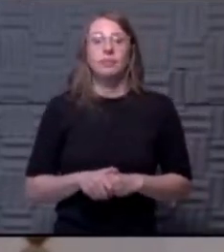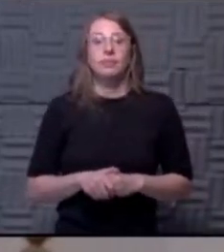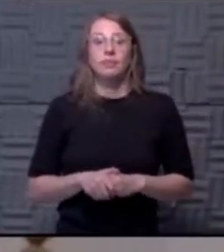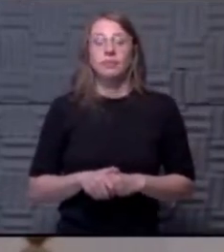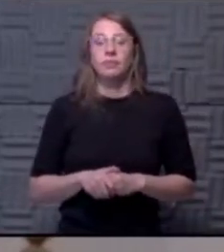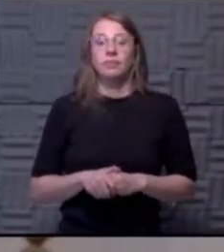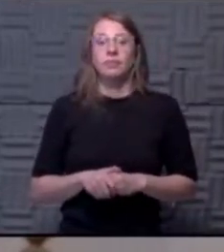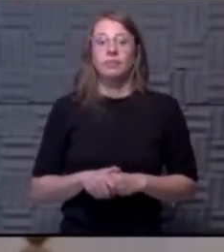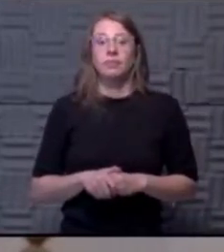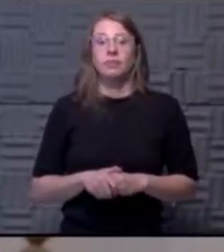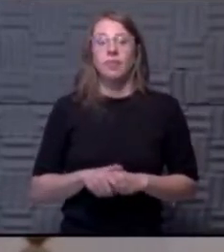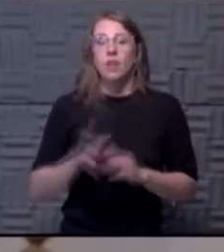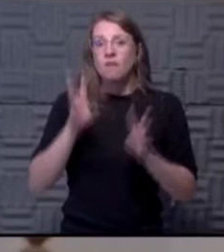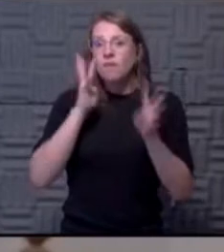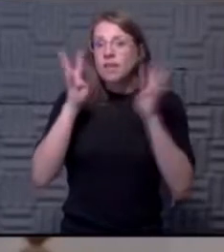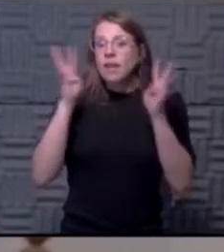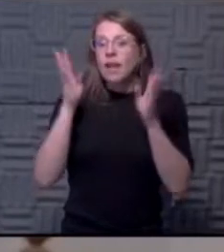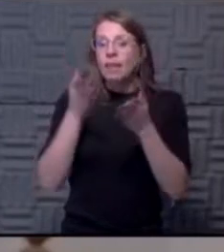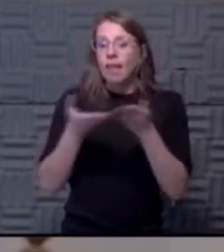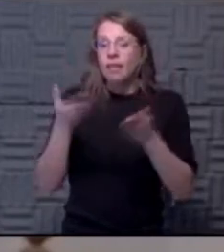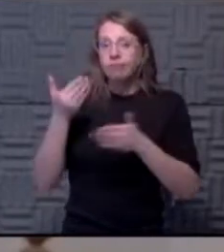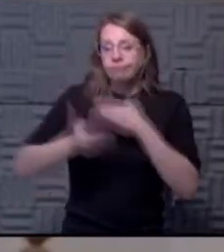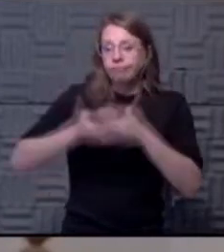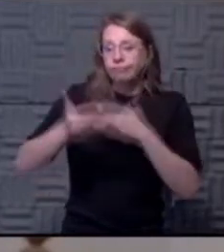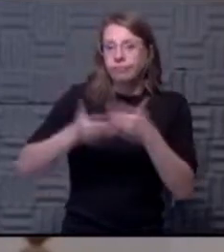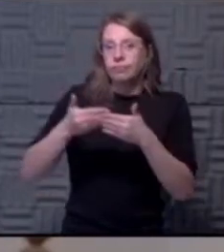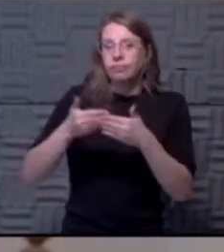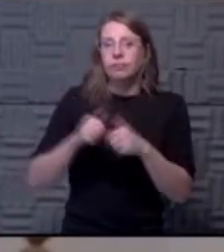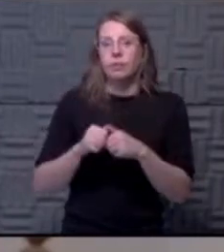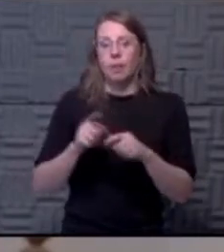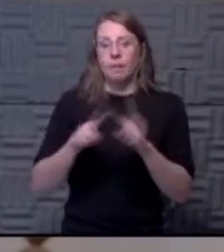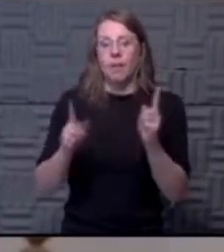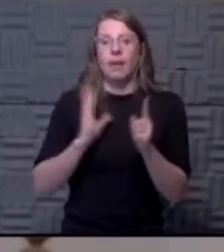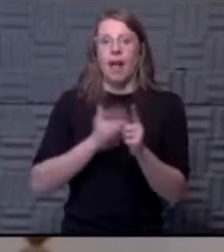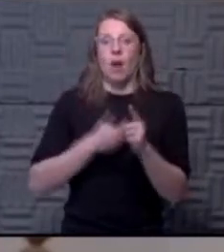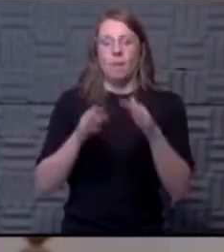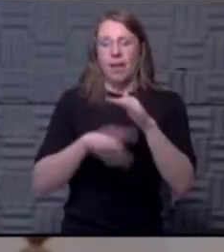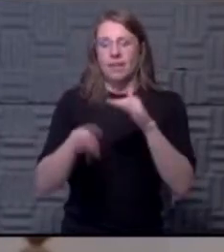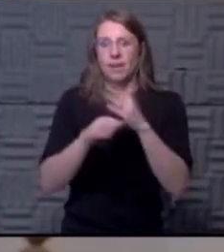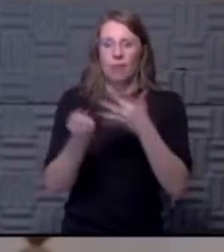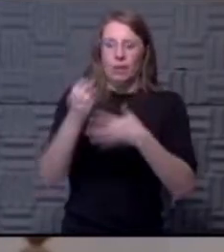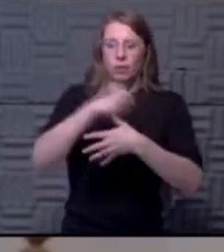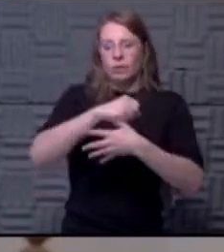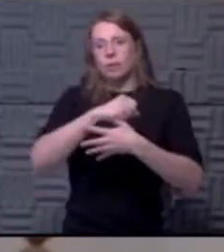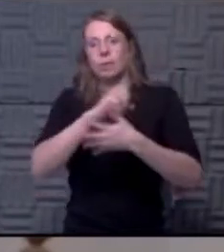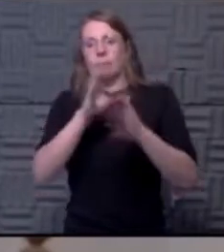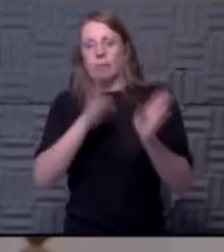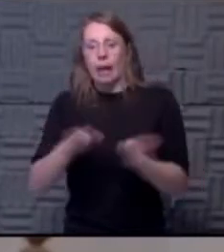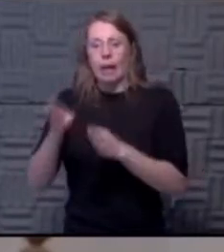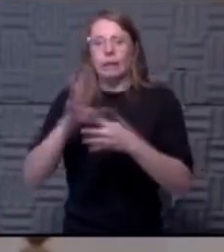We've kind of been inventing things as we've gone, but our basic prioritization plan and schedule have really,